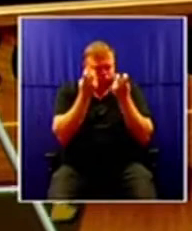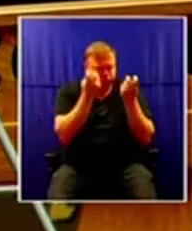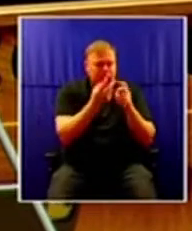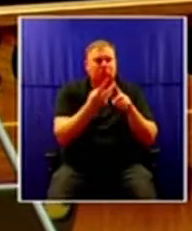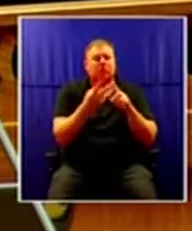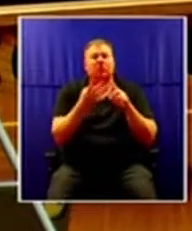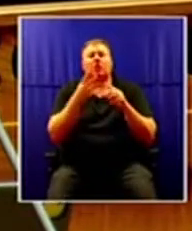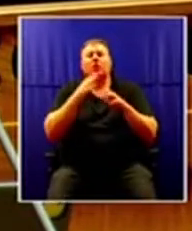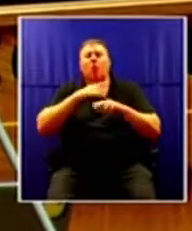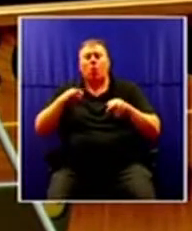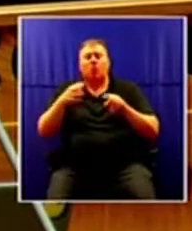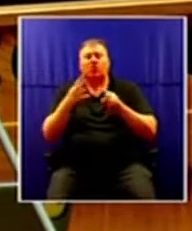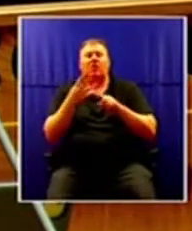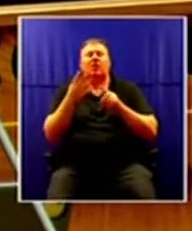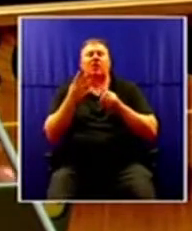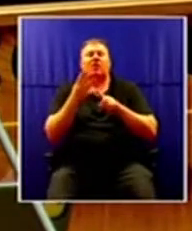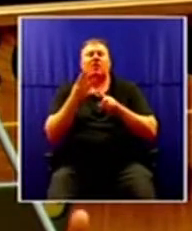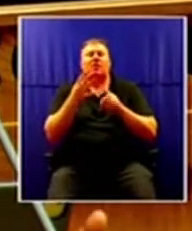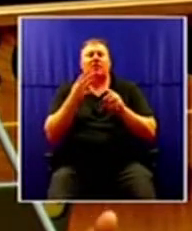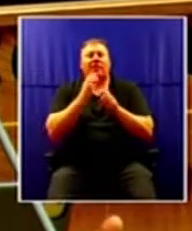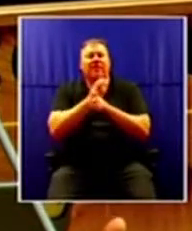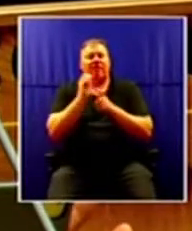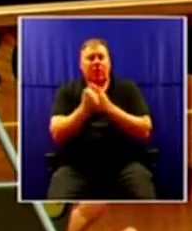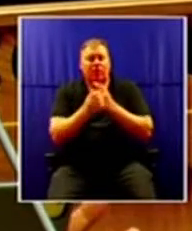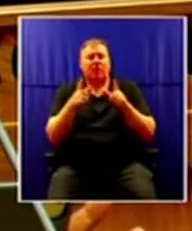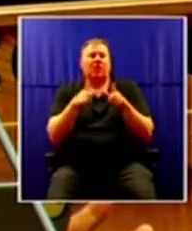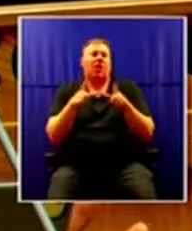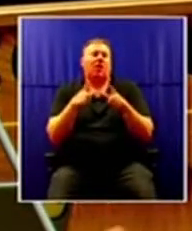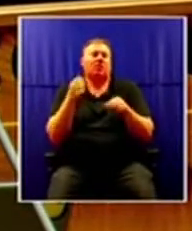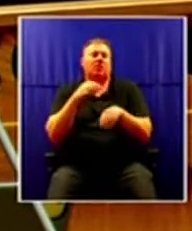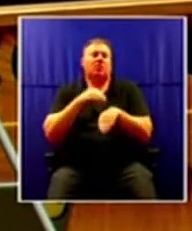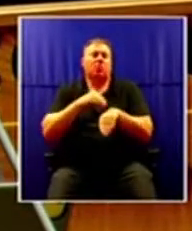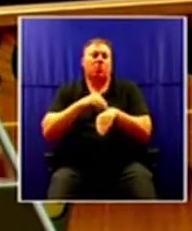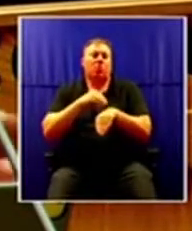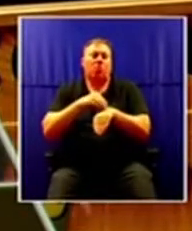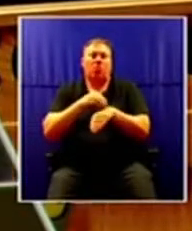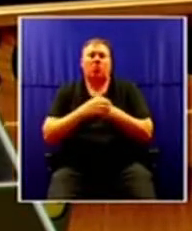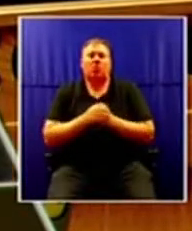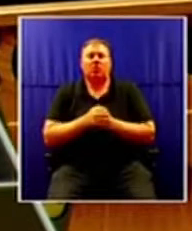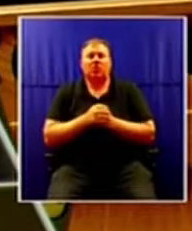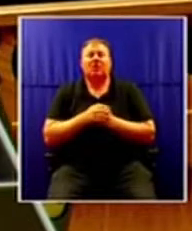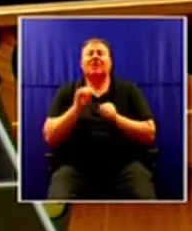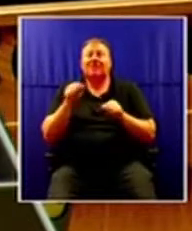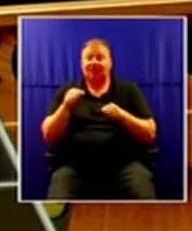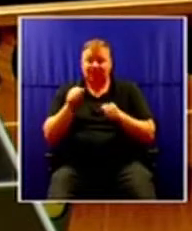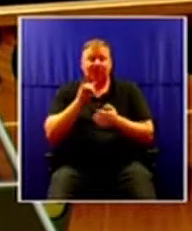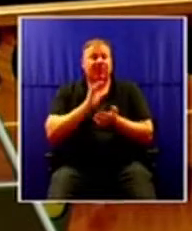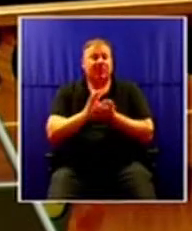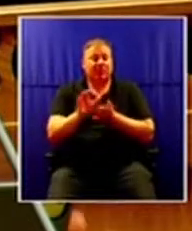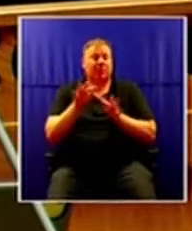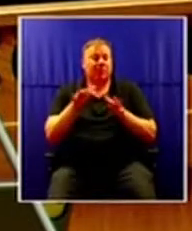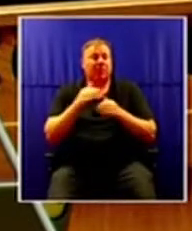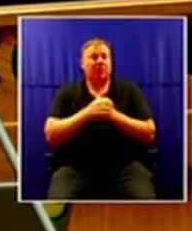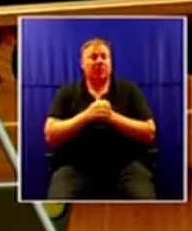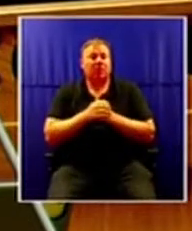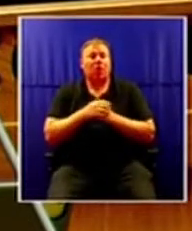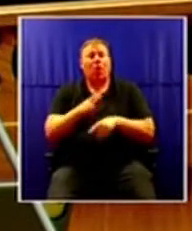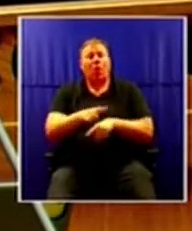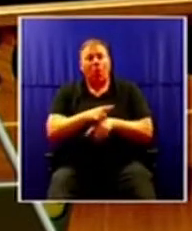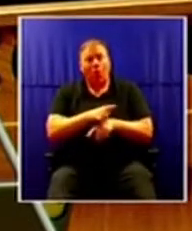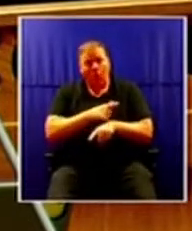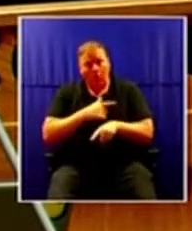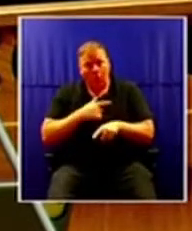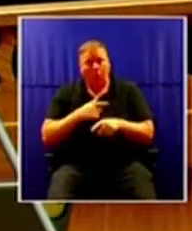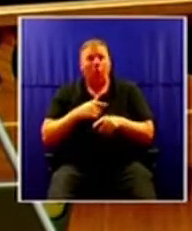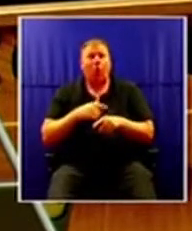licenses. Yes, investors have complained that it takes far too long for them to get their permits